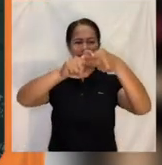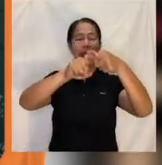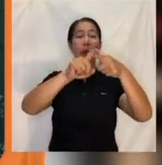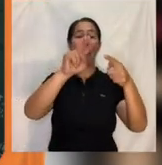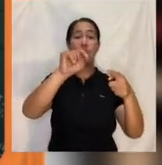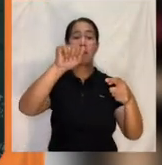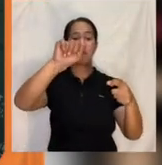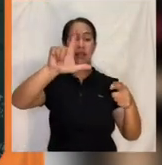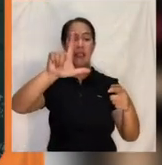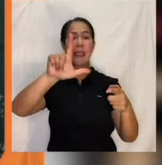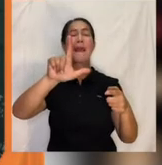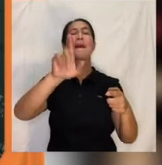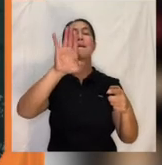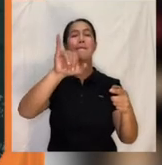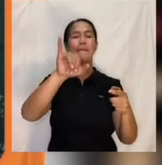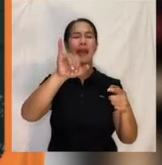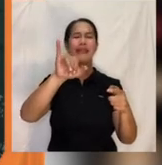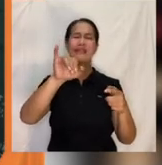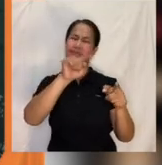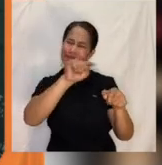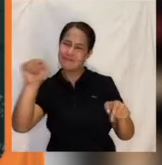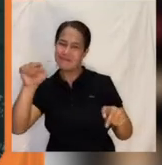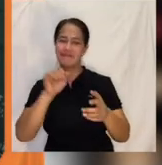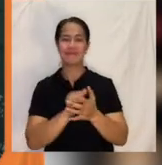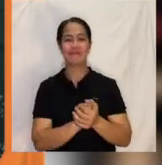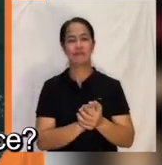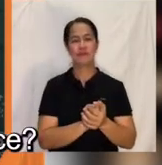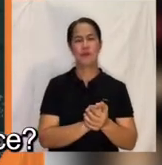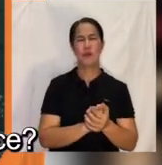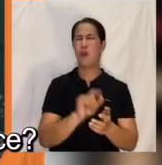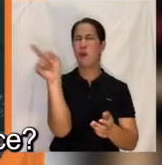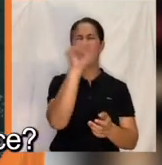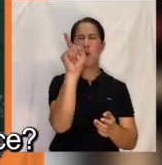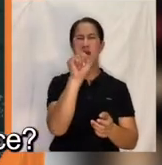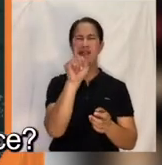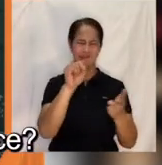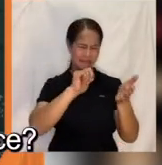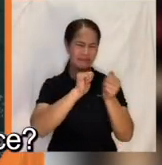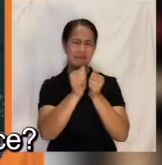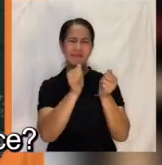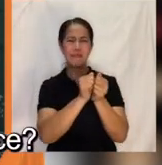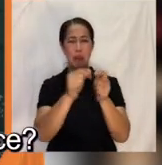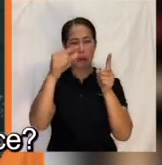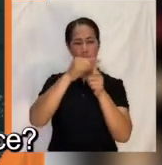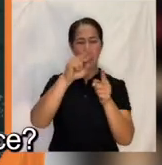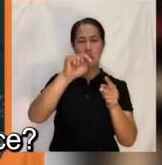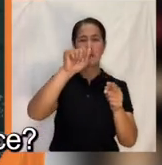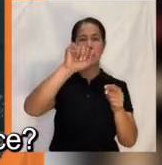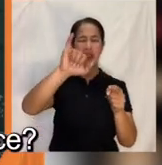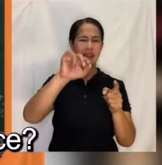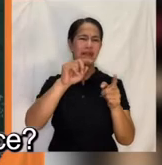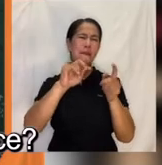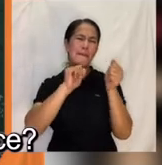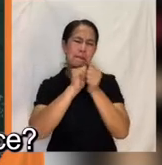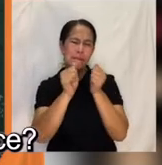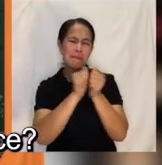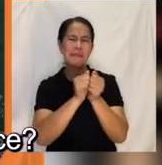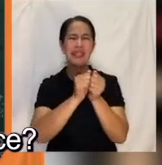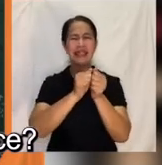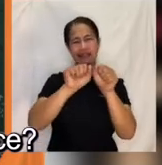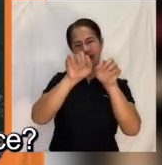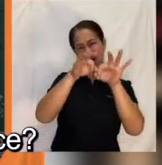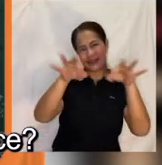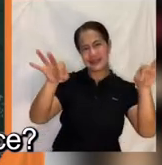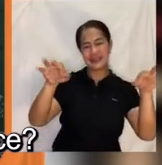on a nail by the blank. What does the word nail refer to in this